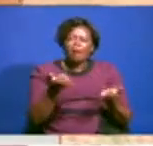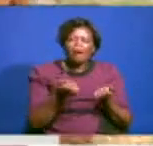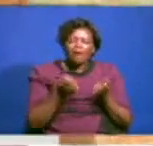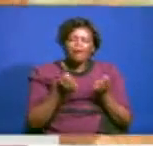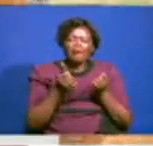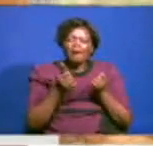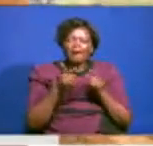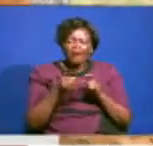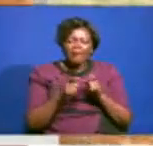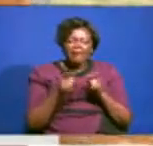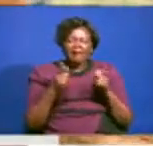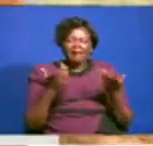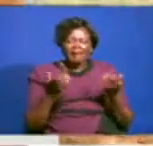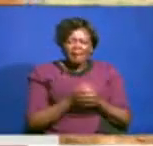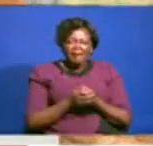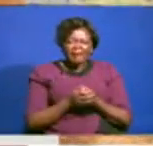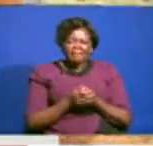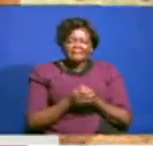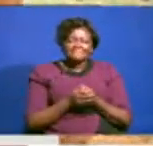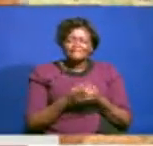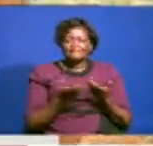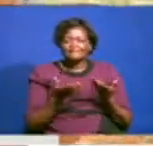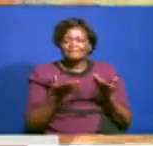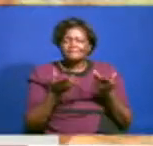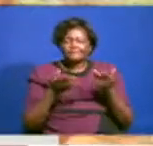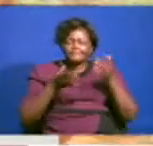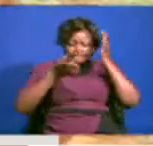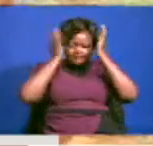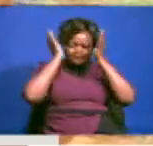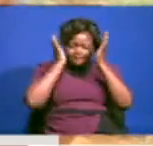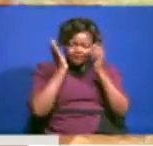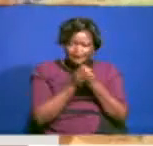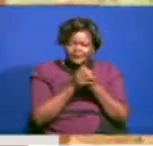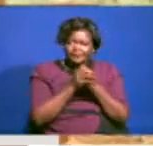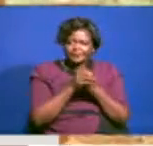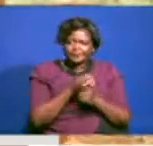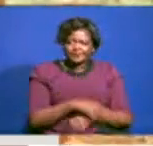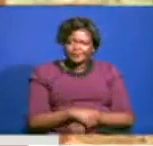population of the beast of burden. Ben Chumba, Lunchtime News.